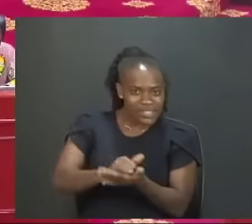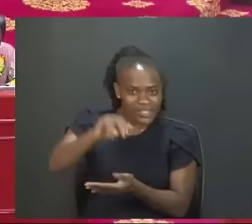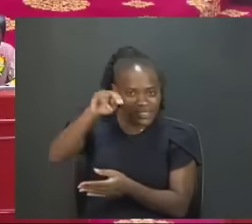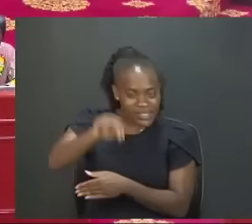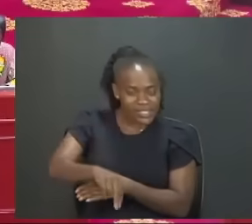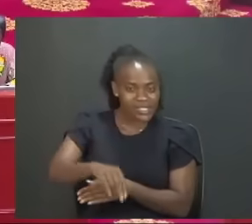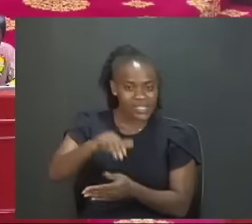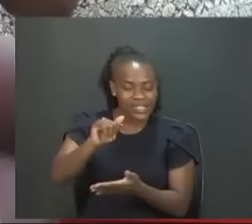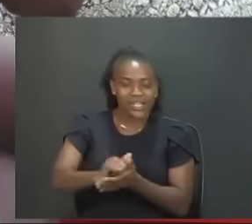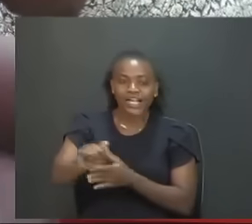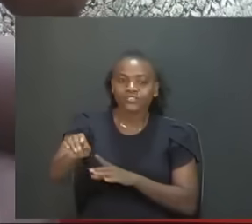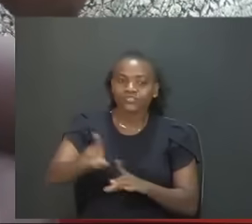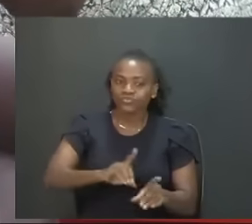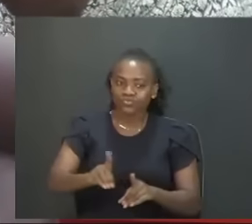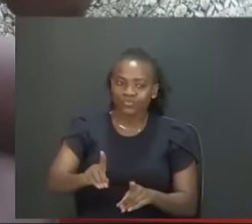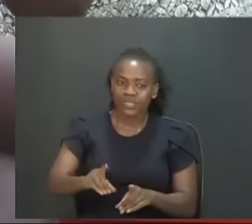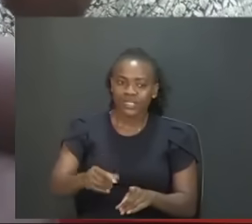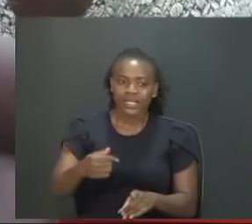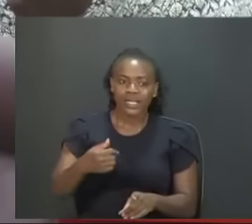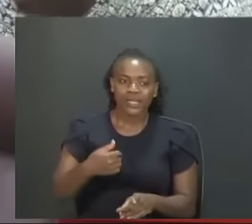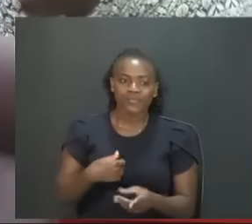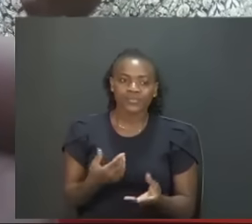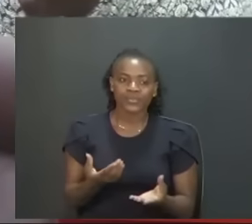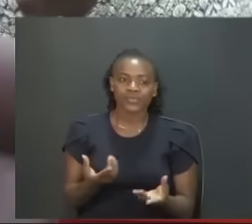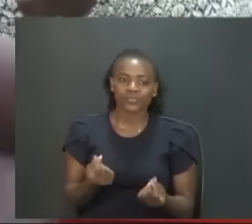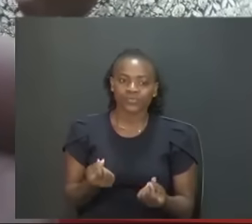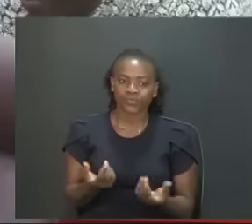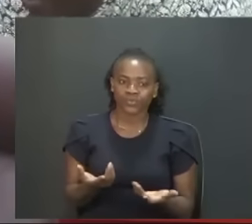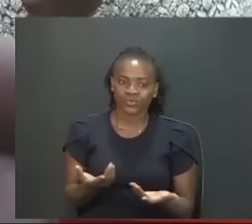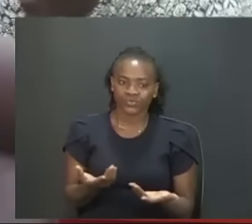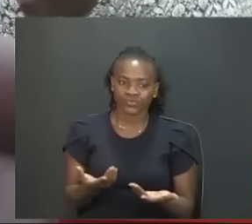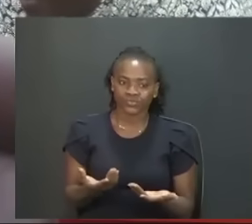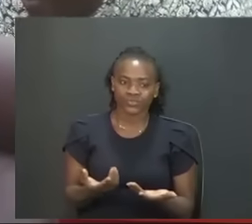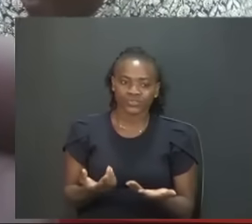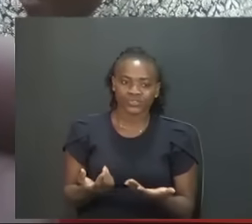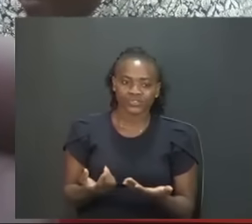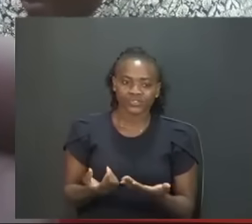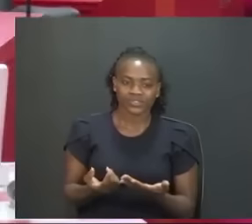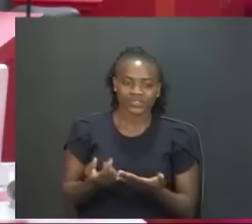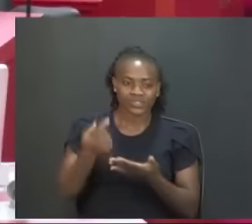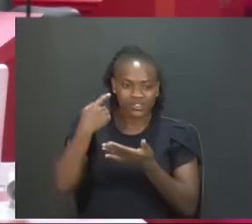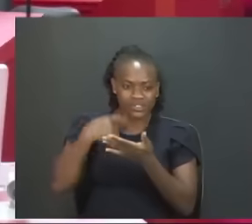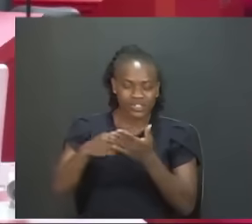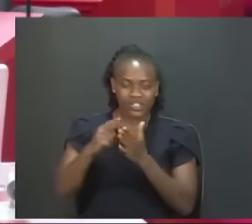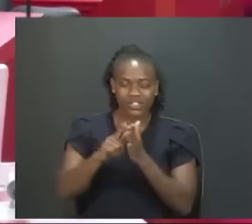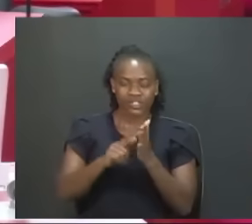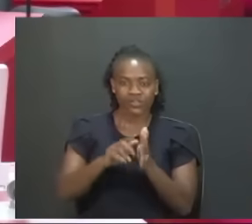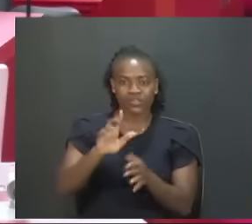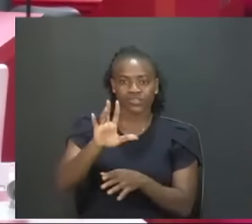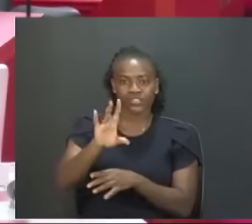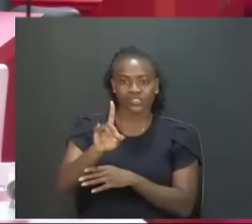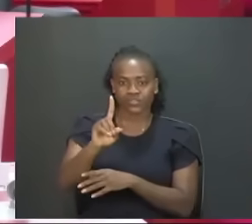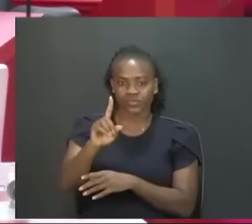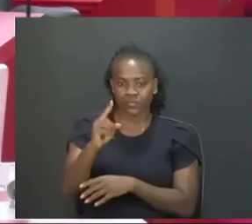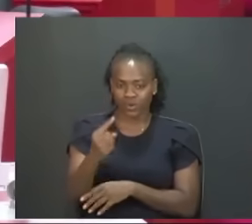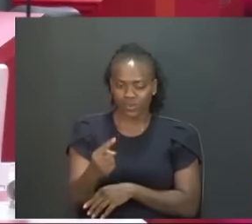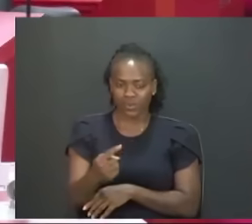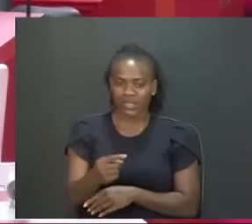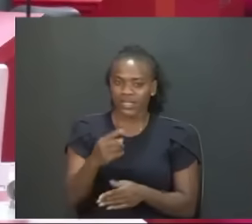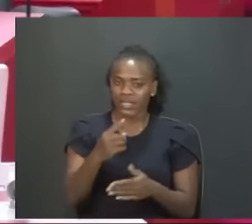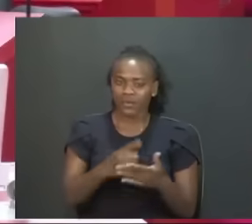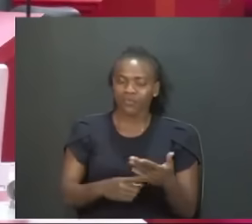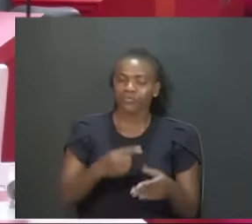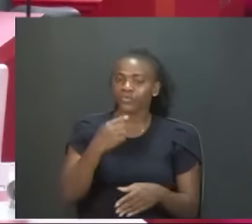And Mr. Speaker, I invite you to look at Order 71-1 and what it